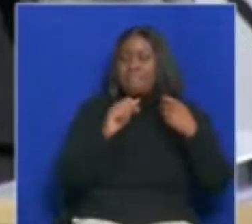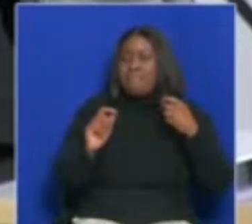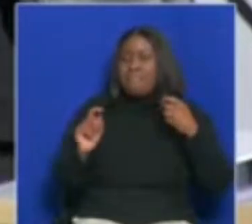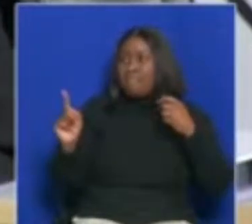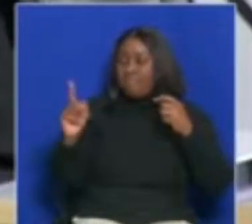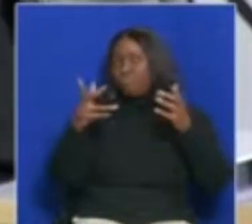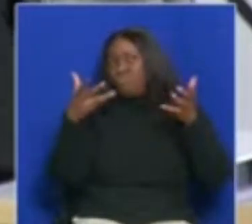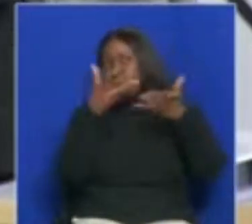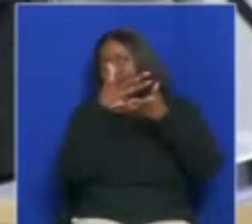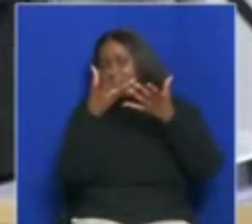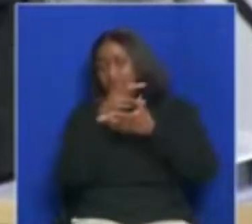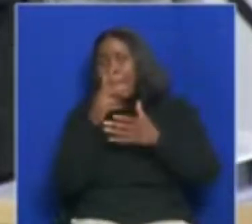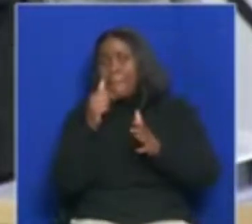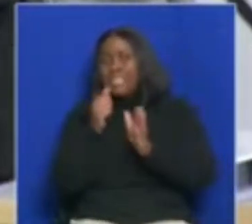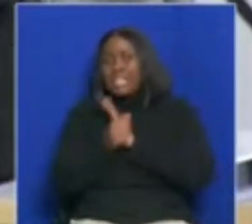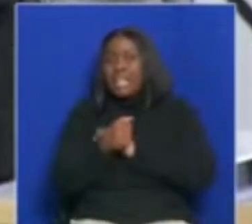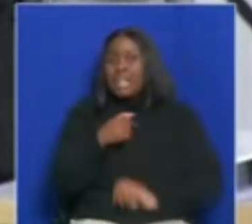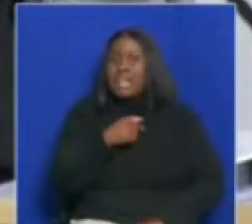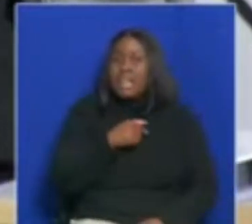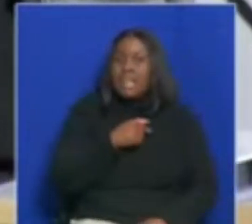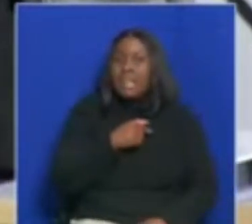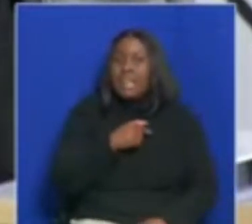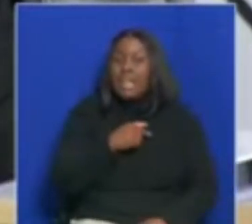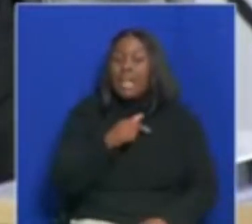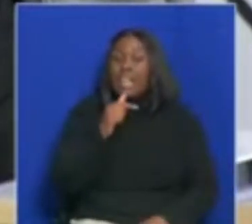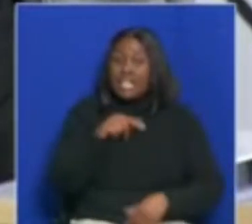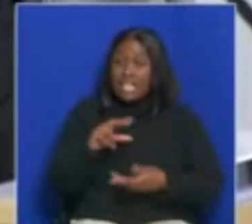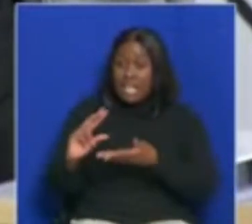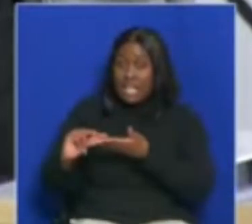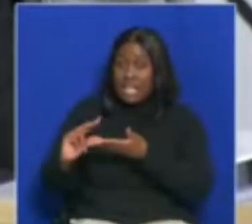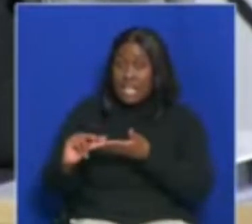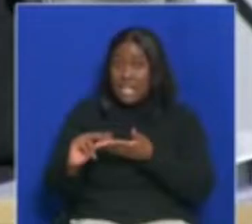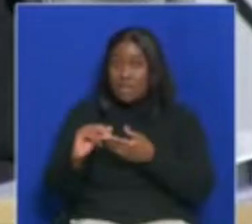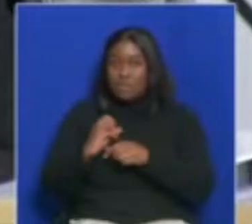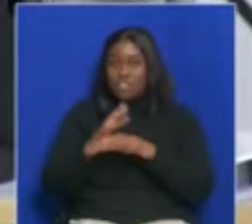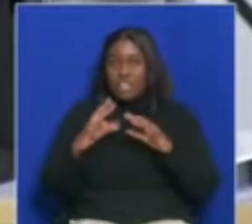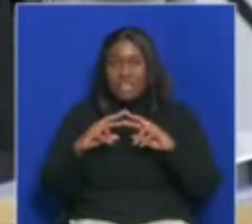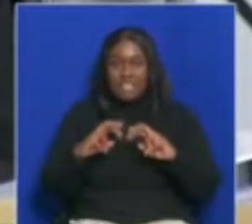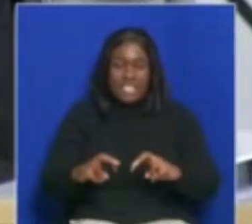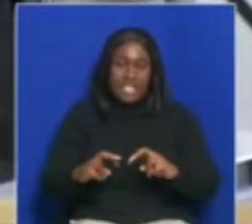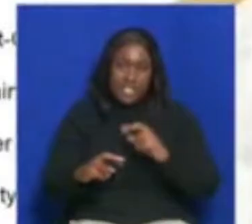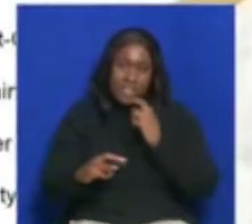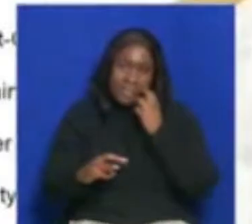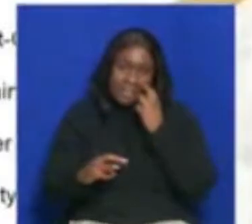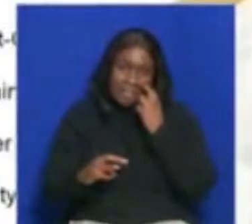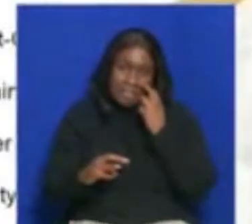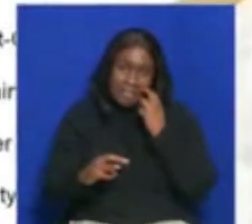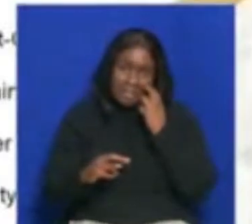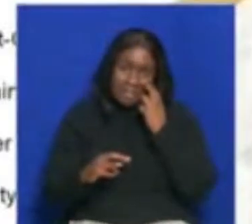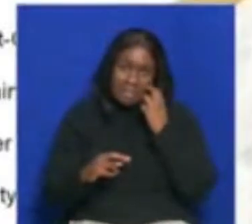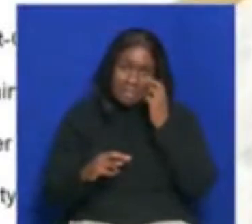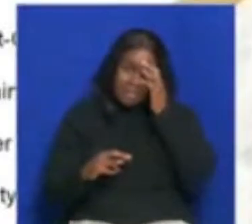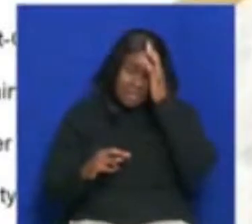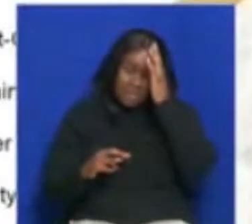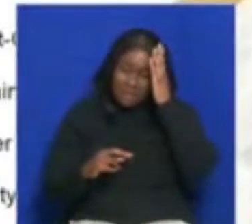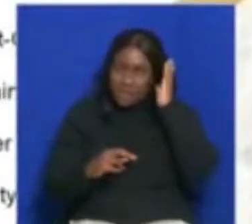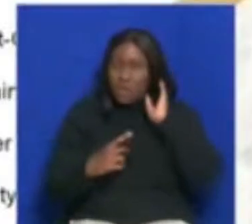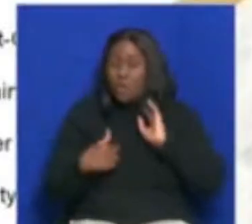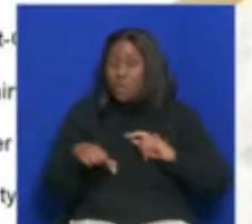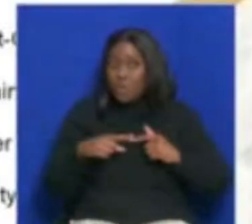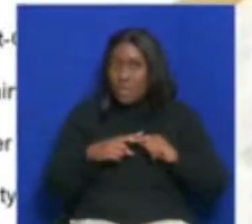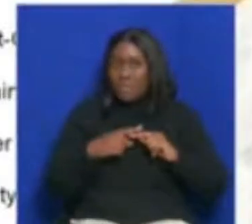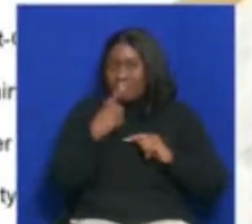we then started to do the investigation, and we believe that due to